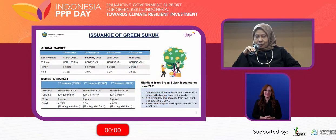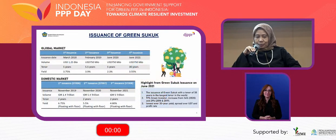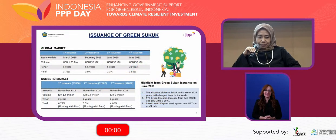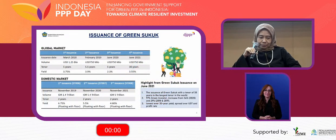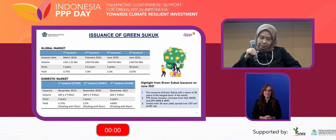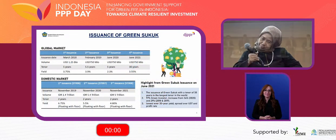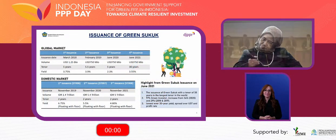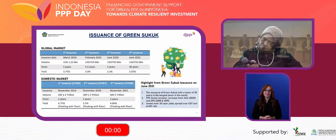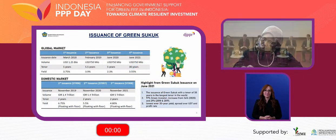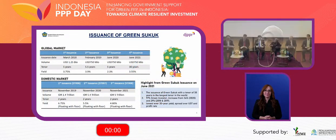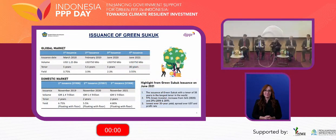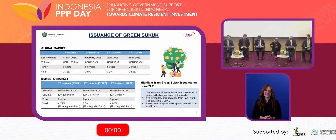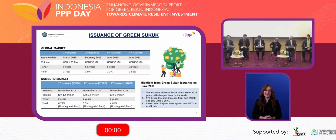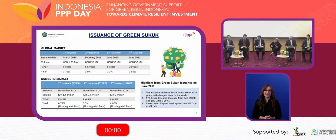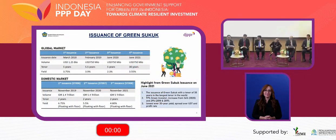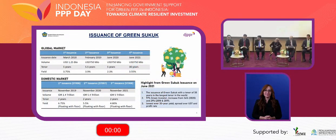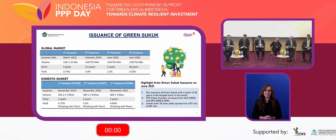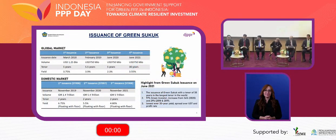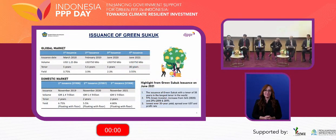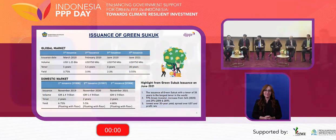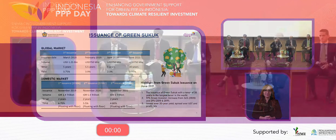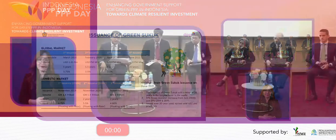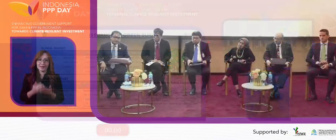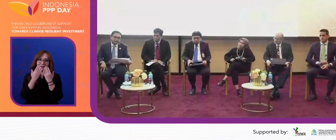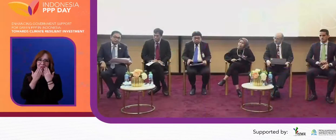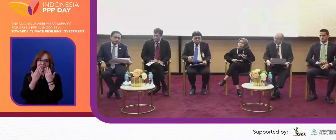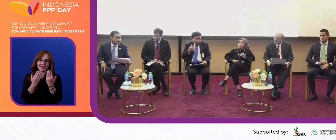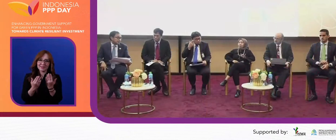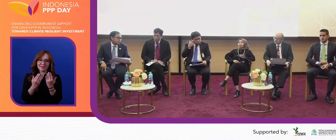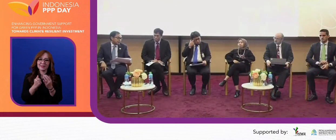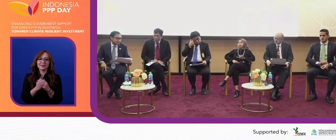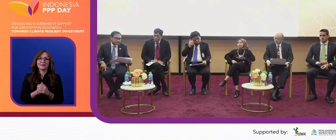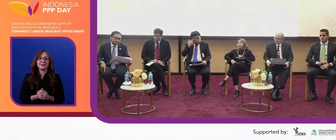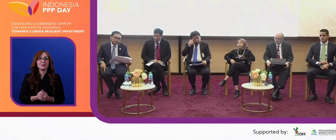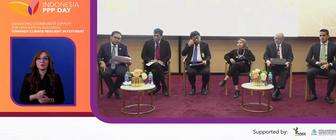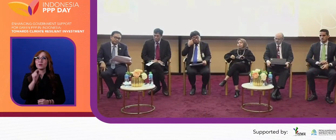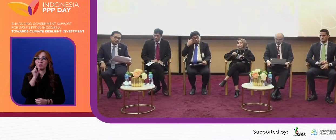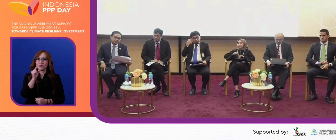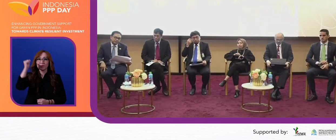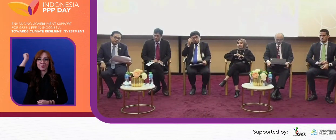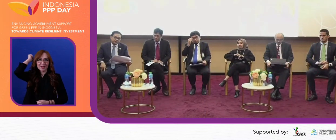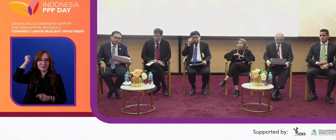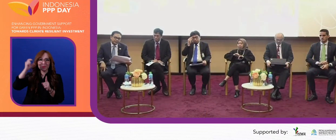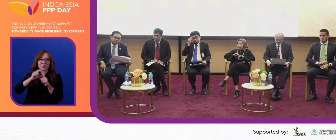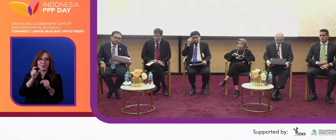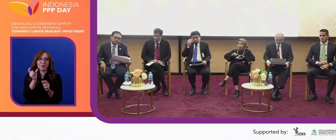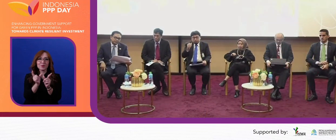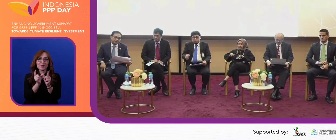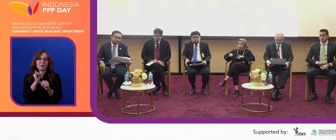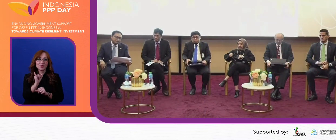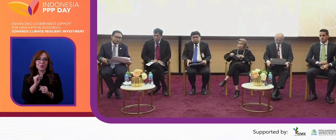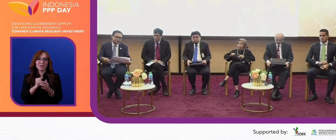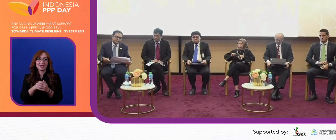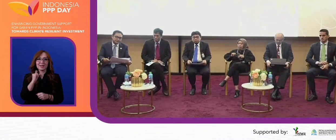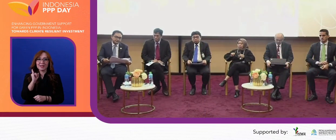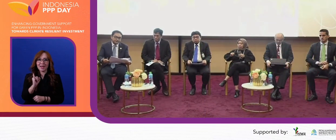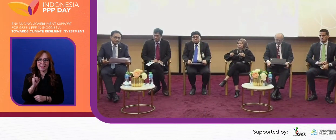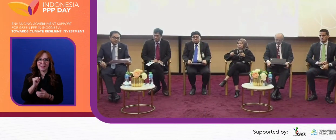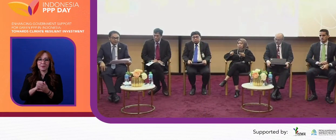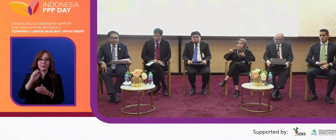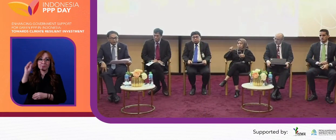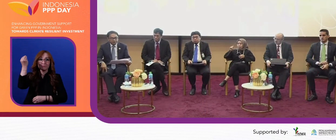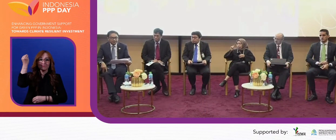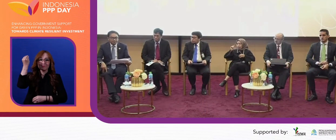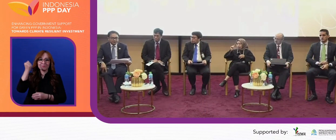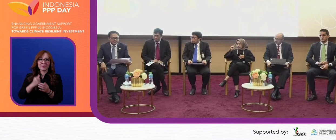thank you Hai thank you miss Widyanti director of sharia Finance Change of the Ministry of finance of the Republic of Indonesia